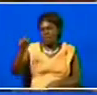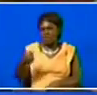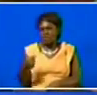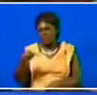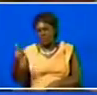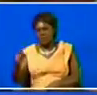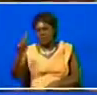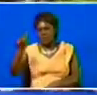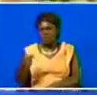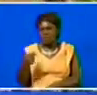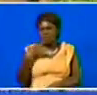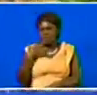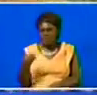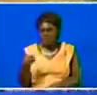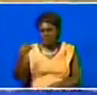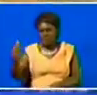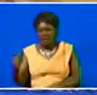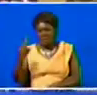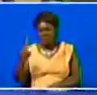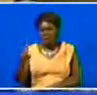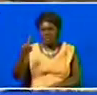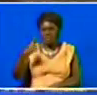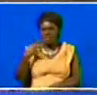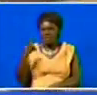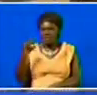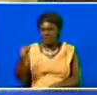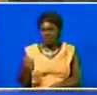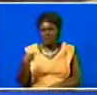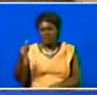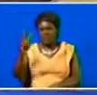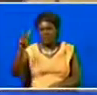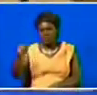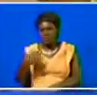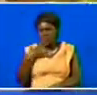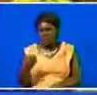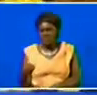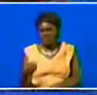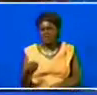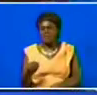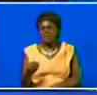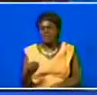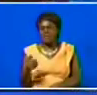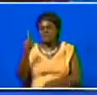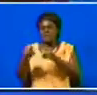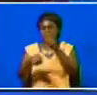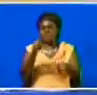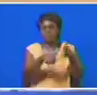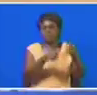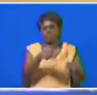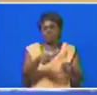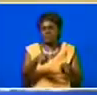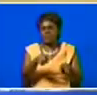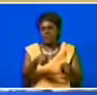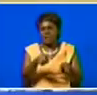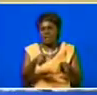ingine 1500, ingine 3000, ingine 2500, zinazidiana. Some